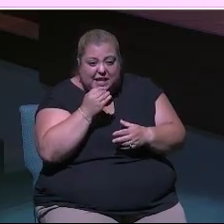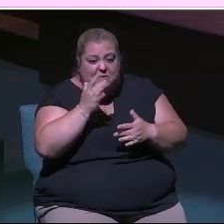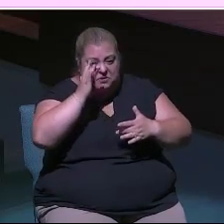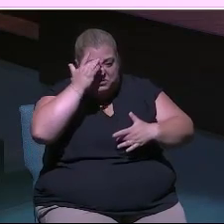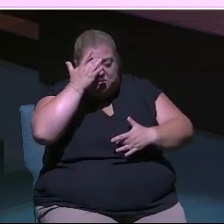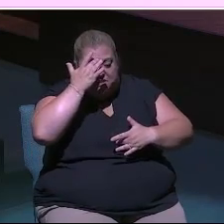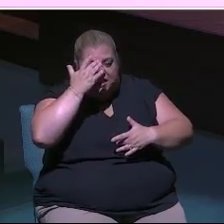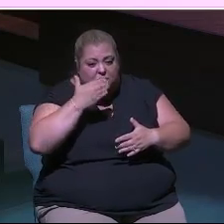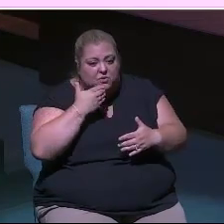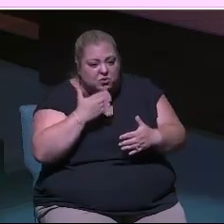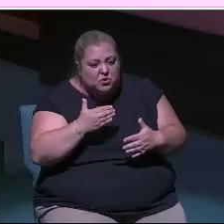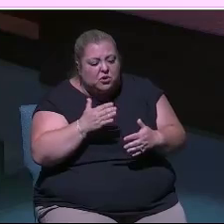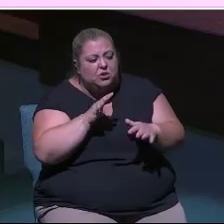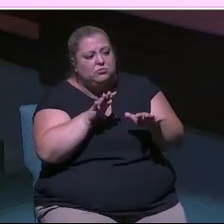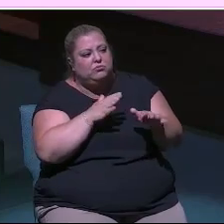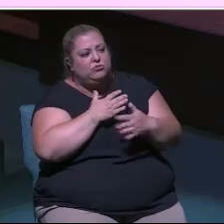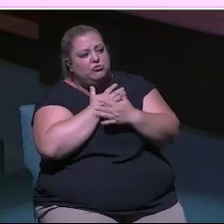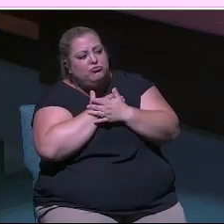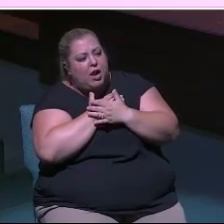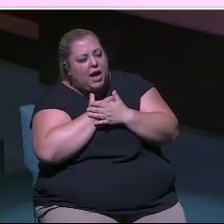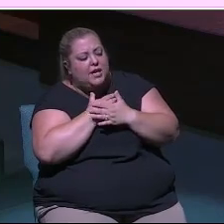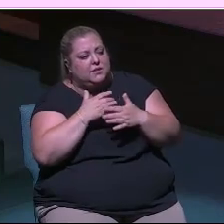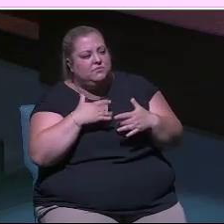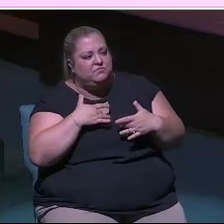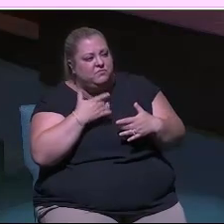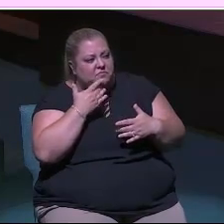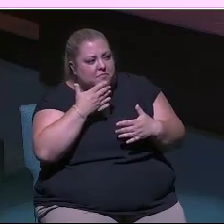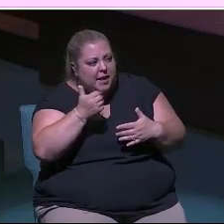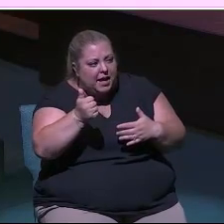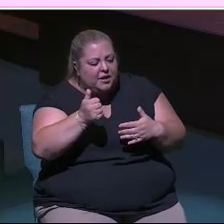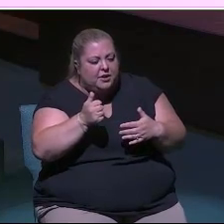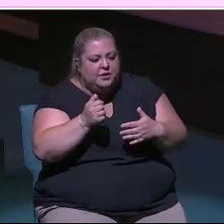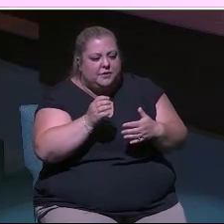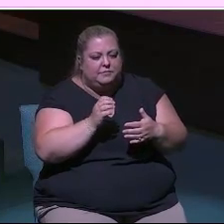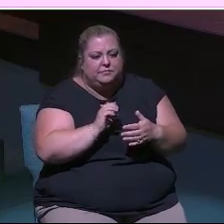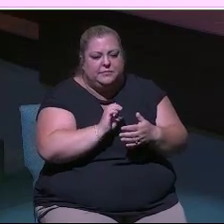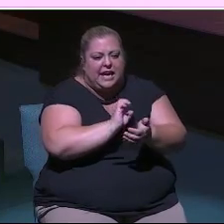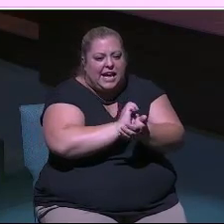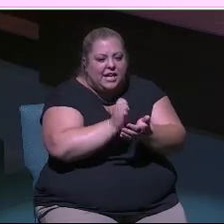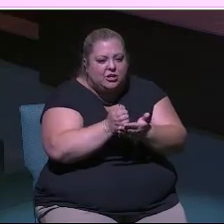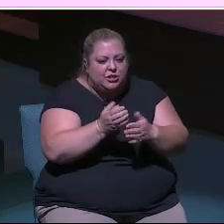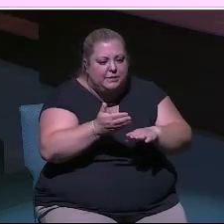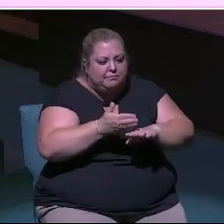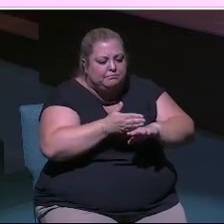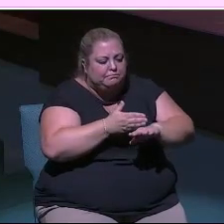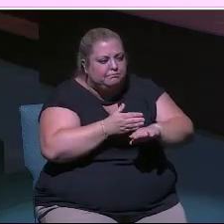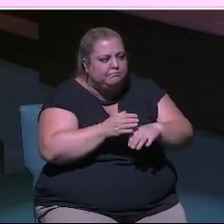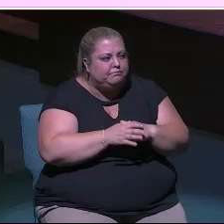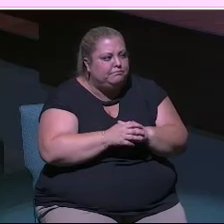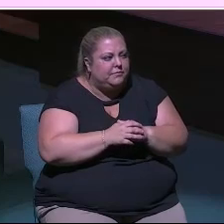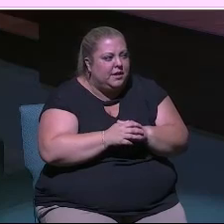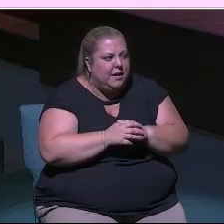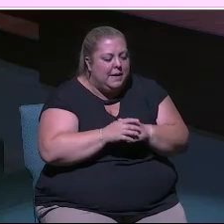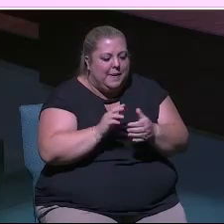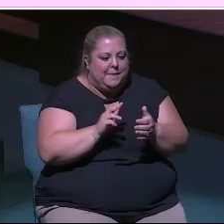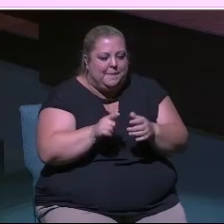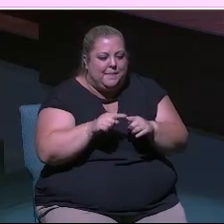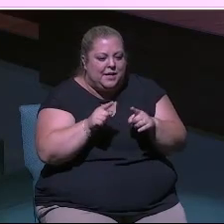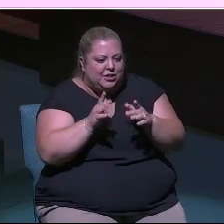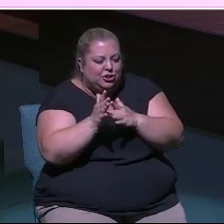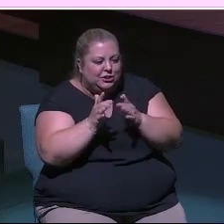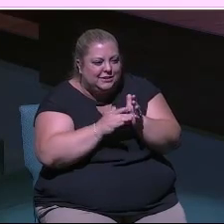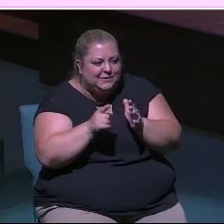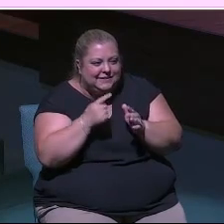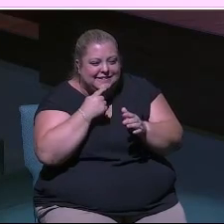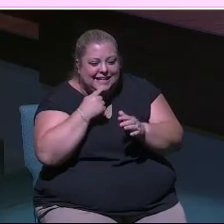They need to recoup their energy, and they need. And they didn't understand. And Jesus, verse 13, howbeit Jesus spake of his death,